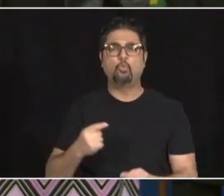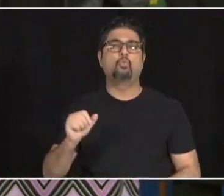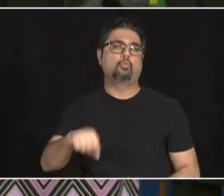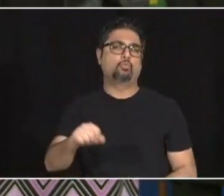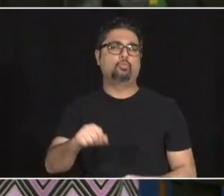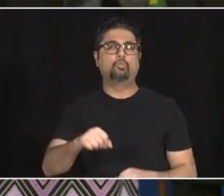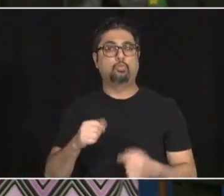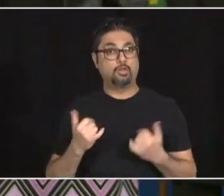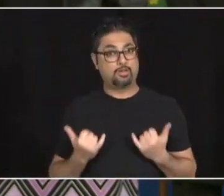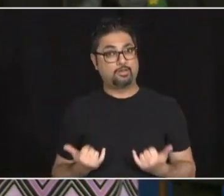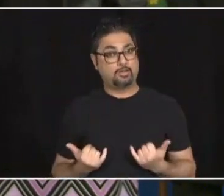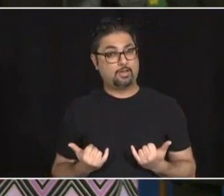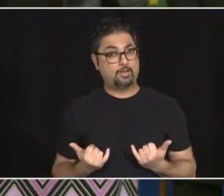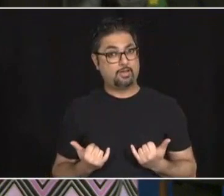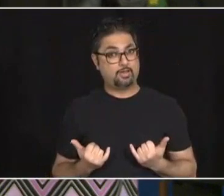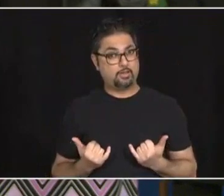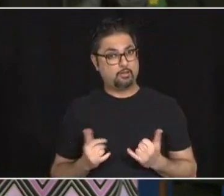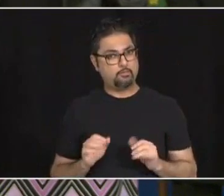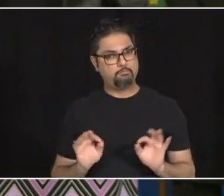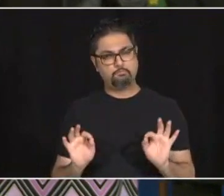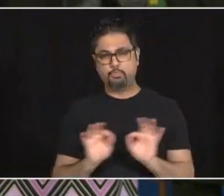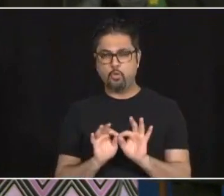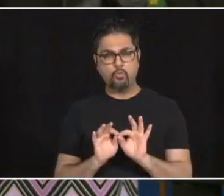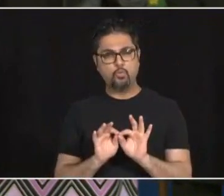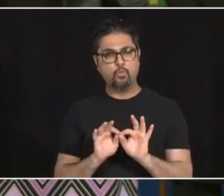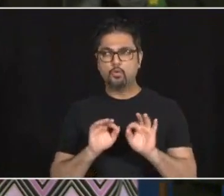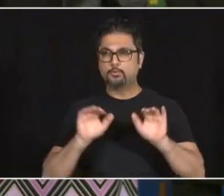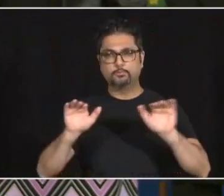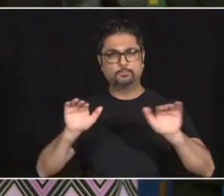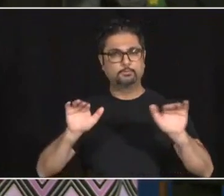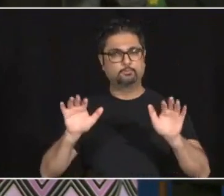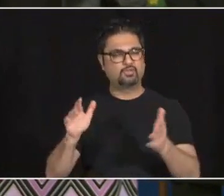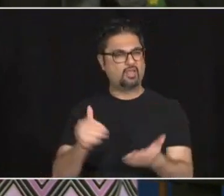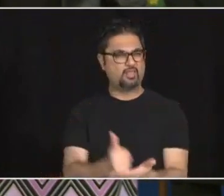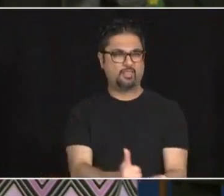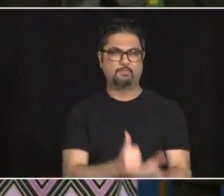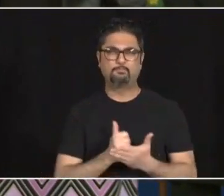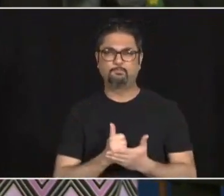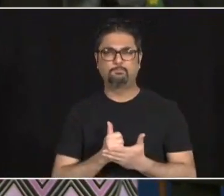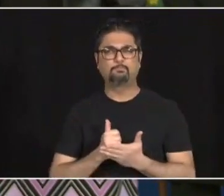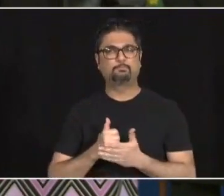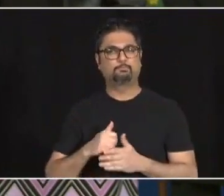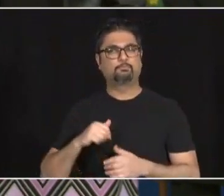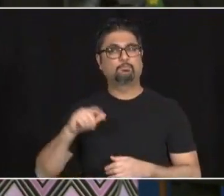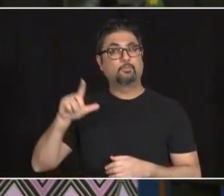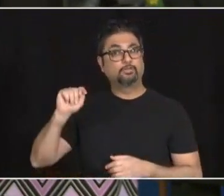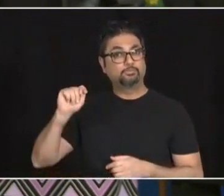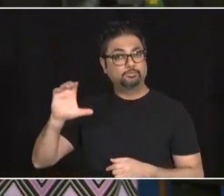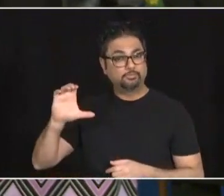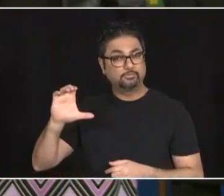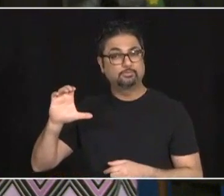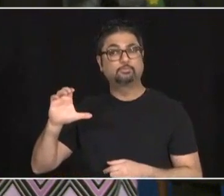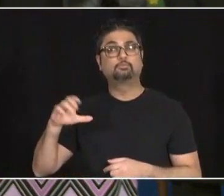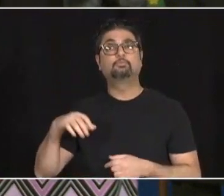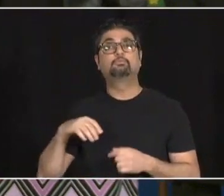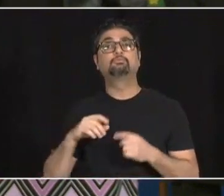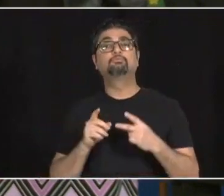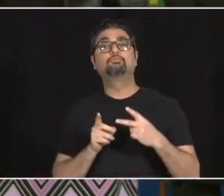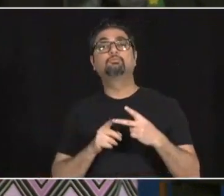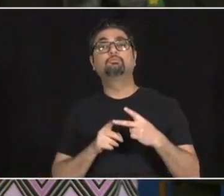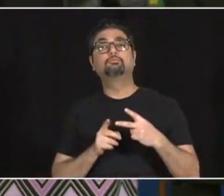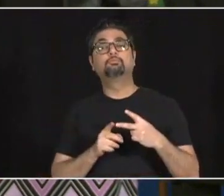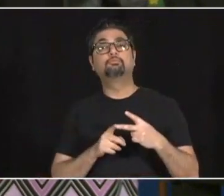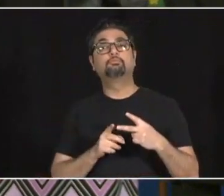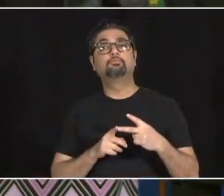up. We need a sustained commitment on health care and long-term care from the federal government. We need them